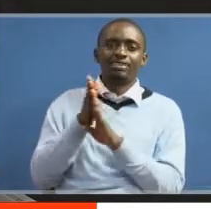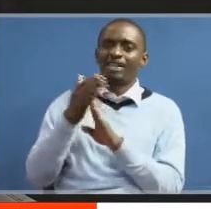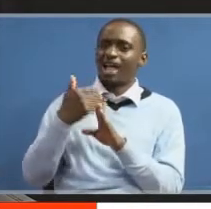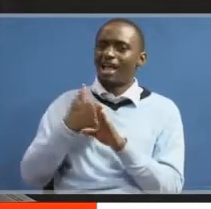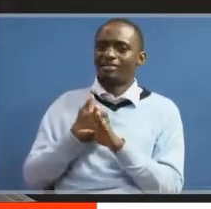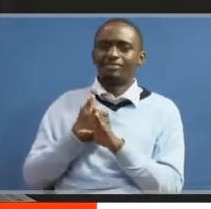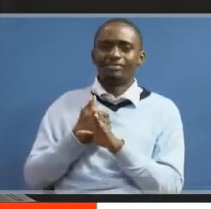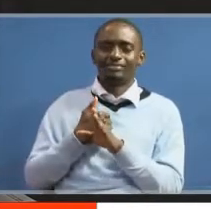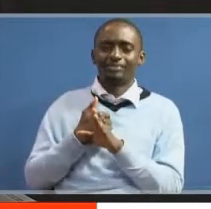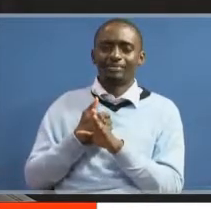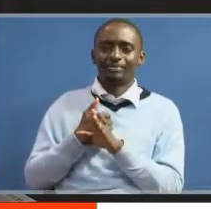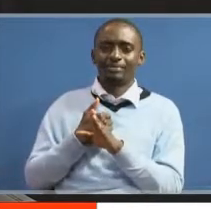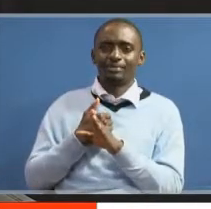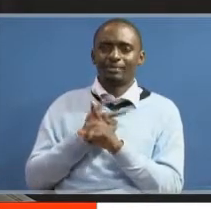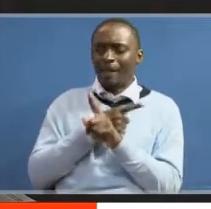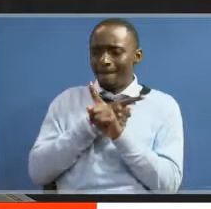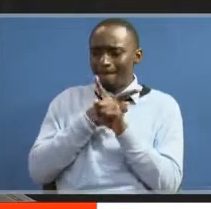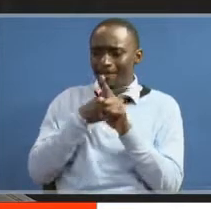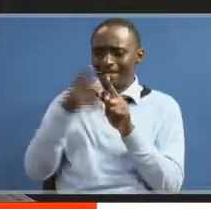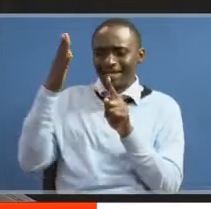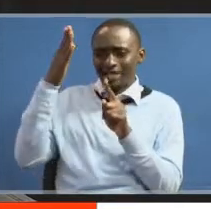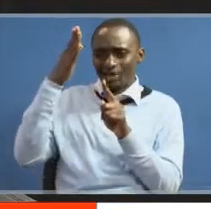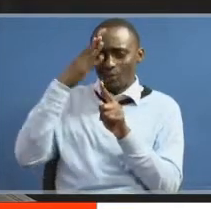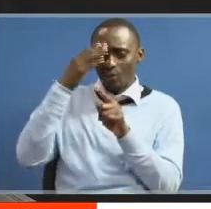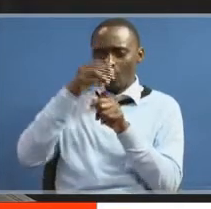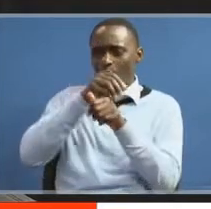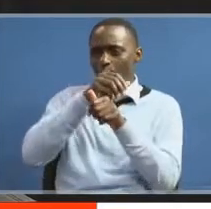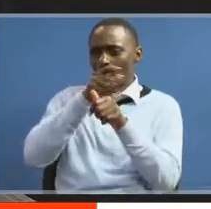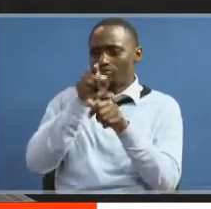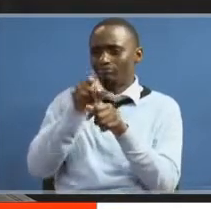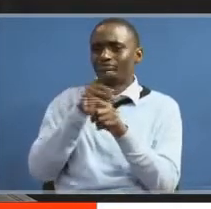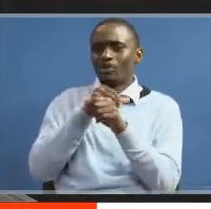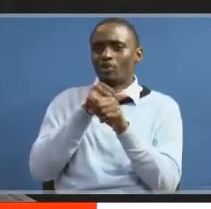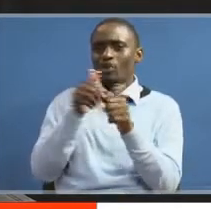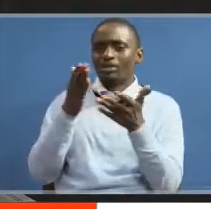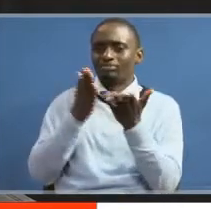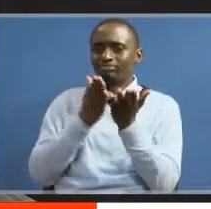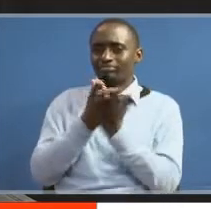had. But I knew him very well through his books.